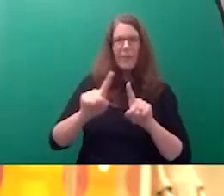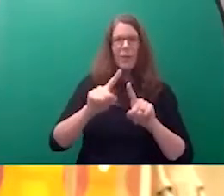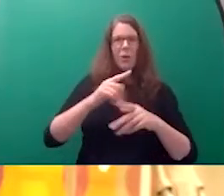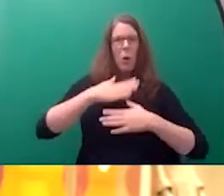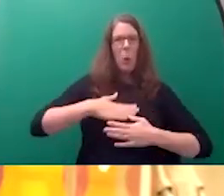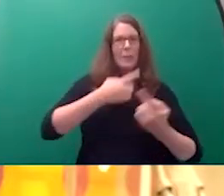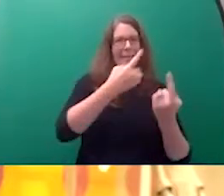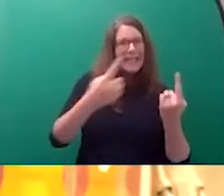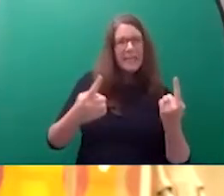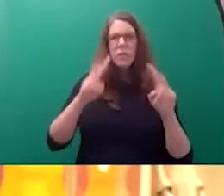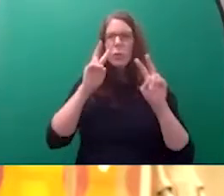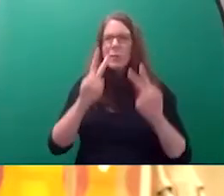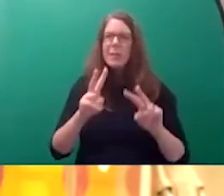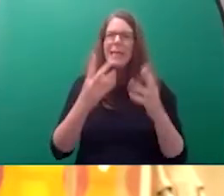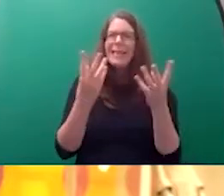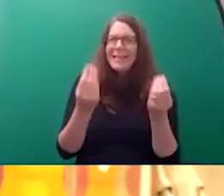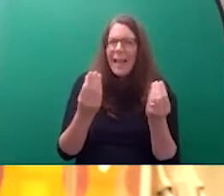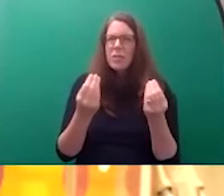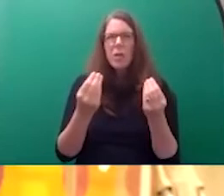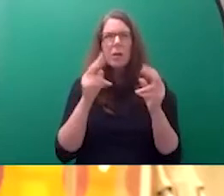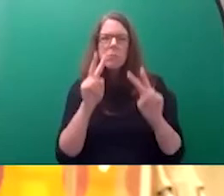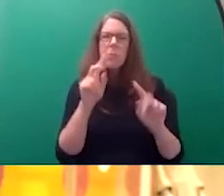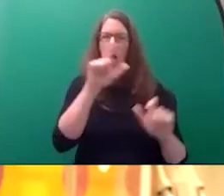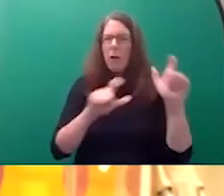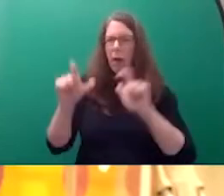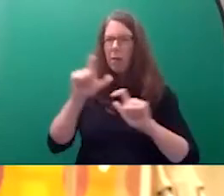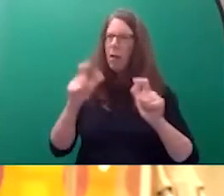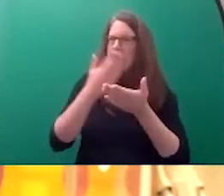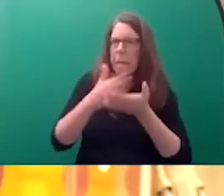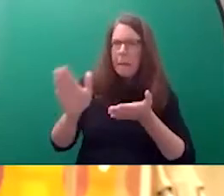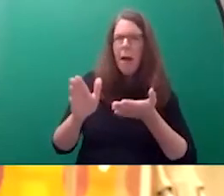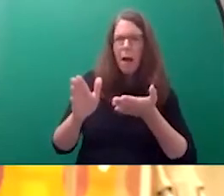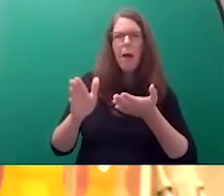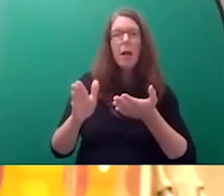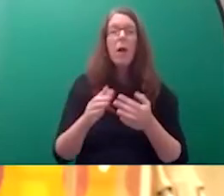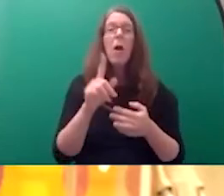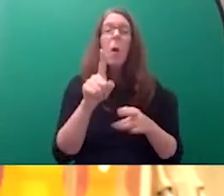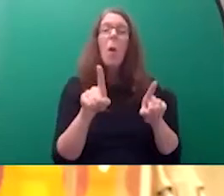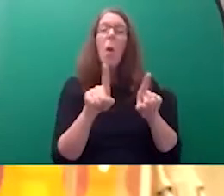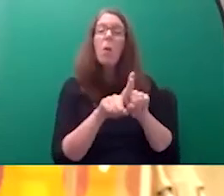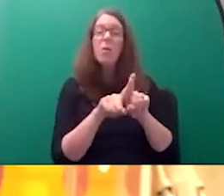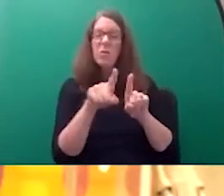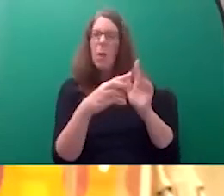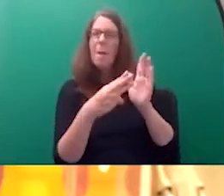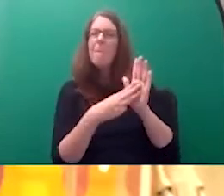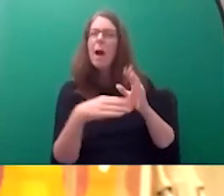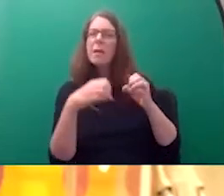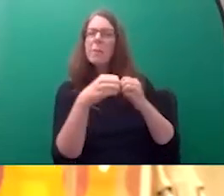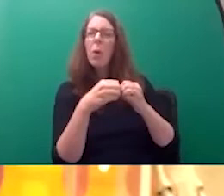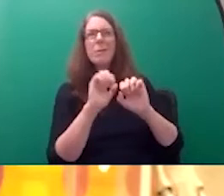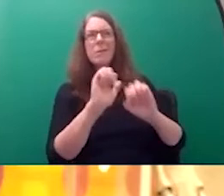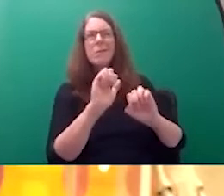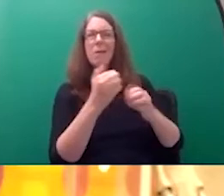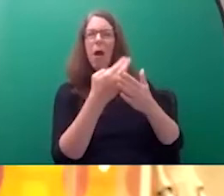beautiful thing. Yeah, it's very pleasing. And also with Martin Boyce, I really love his work. But I suppose you